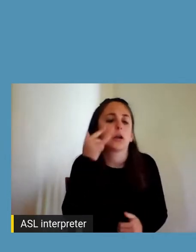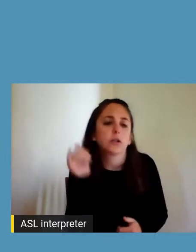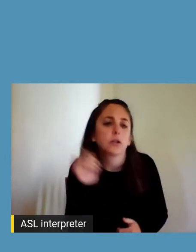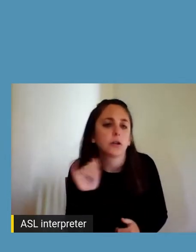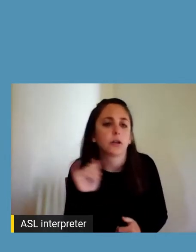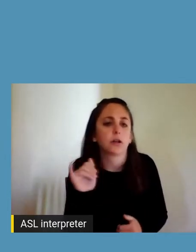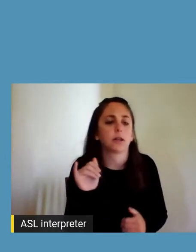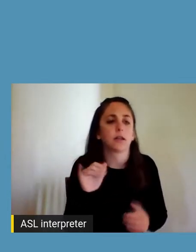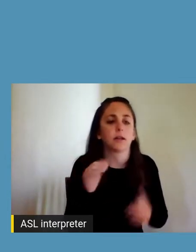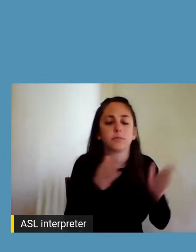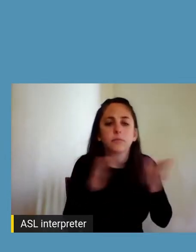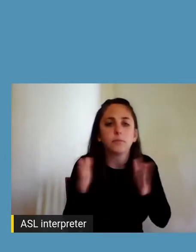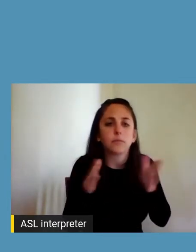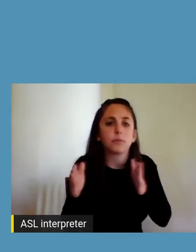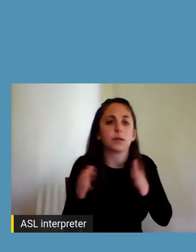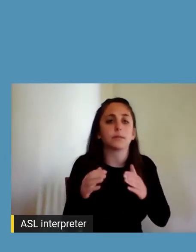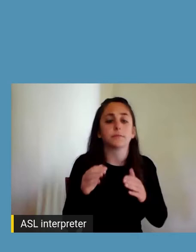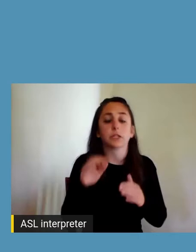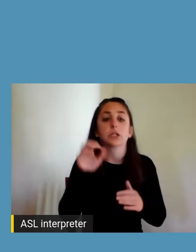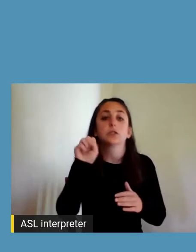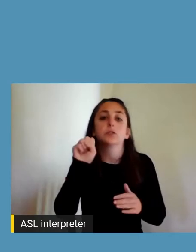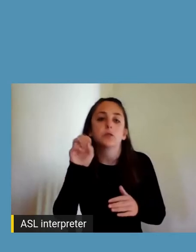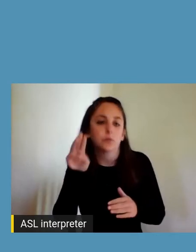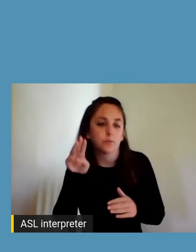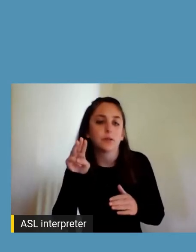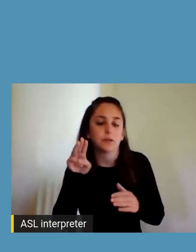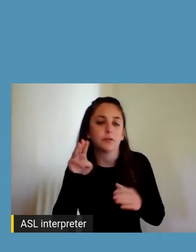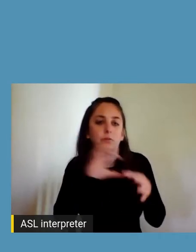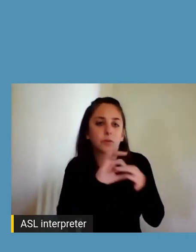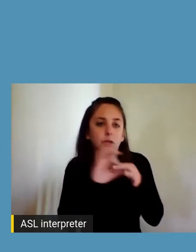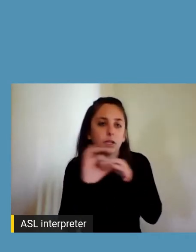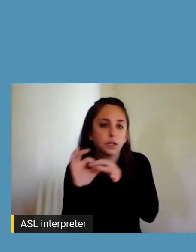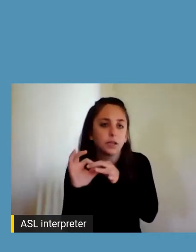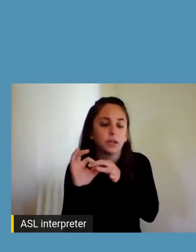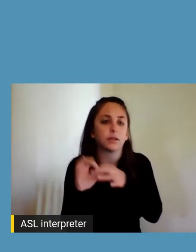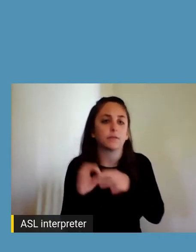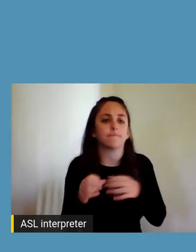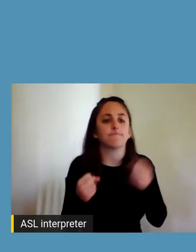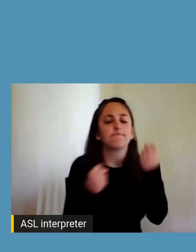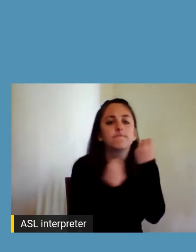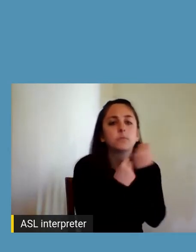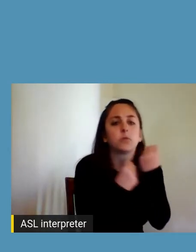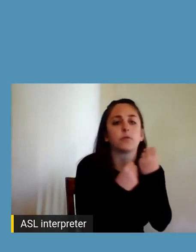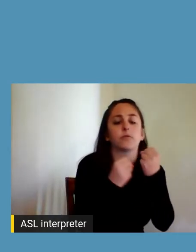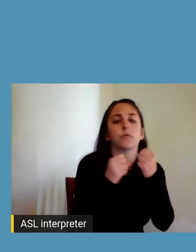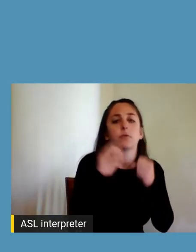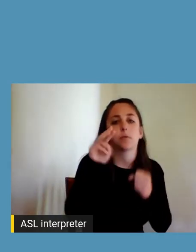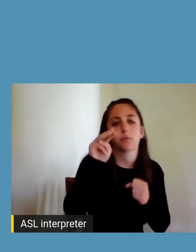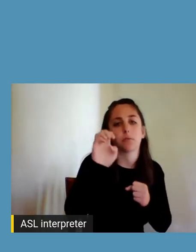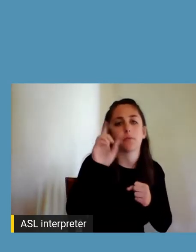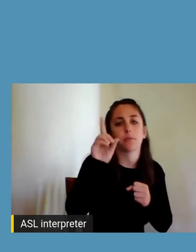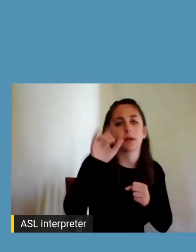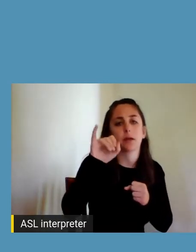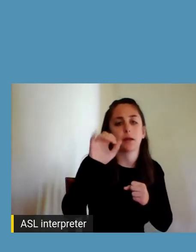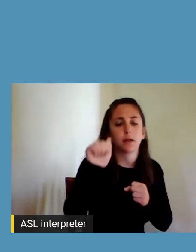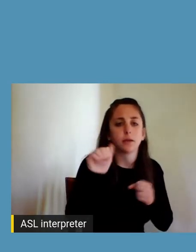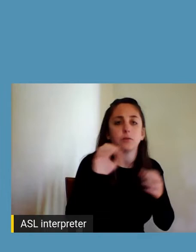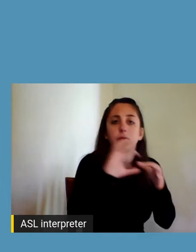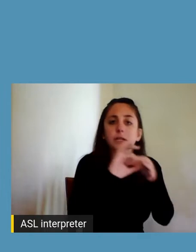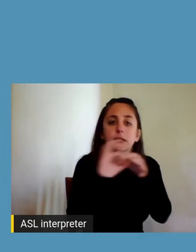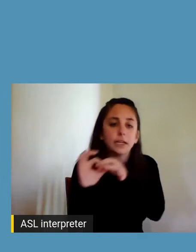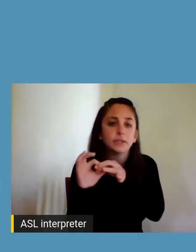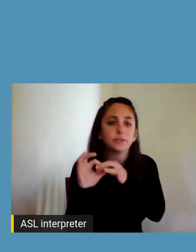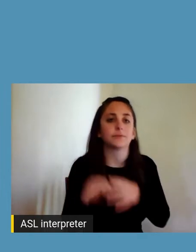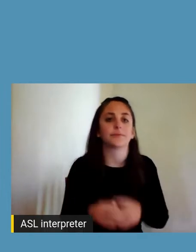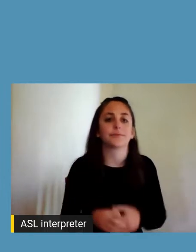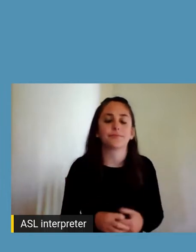then have social media be a tactic of those. I get support for media relations. I also handle email marketing.